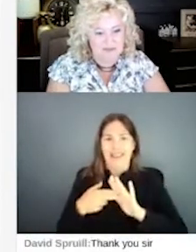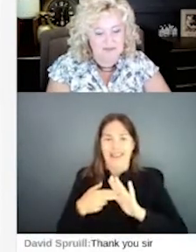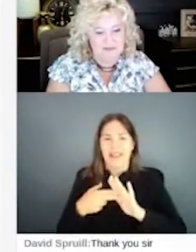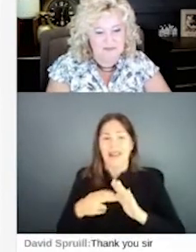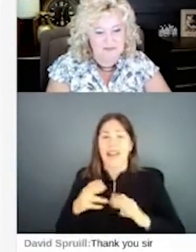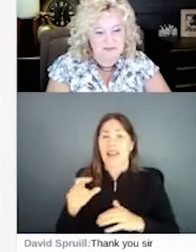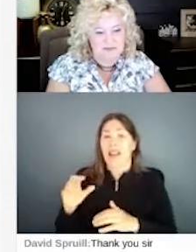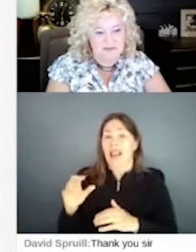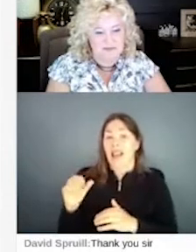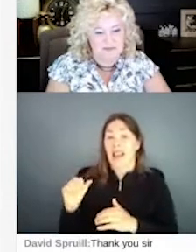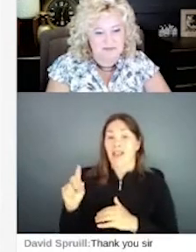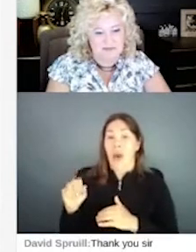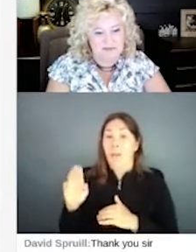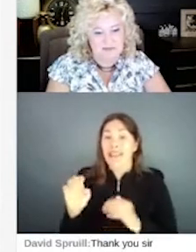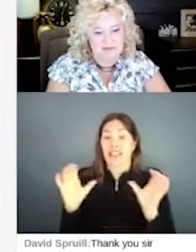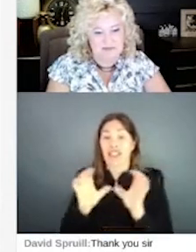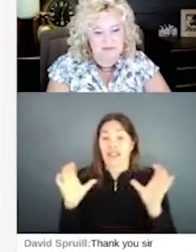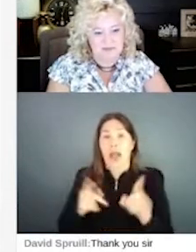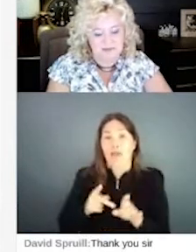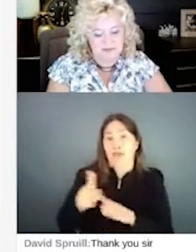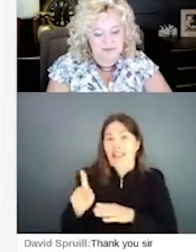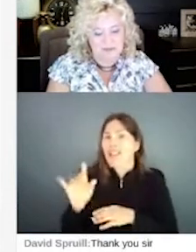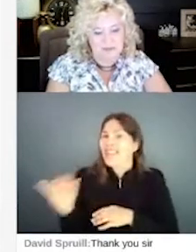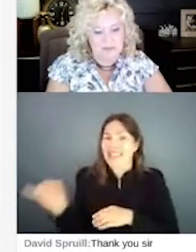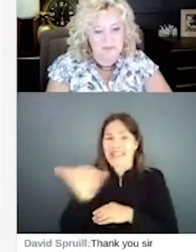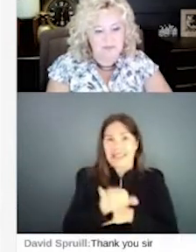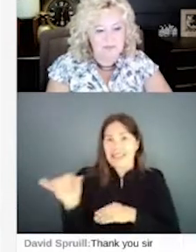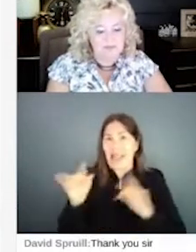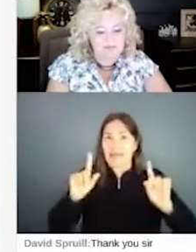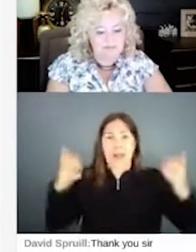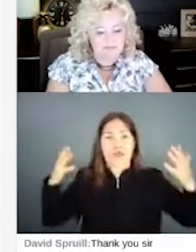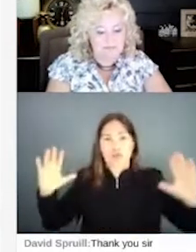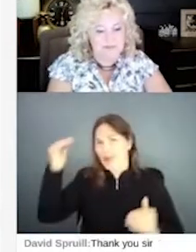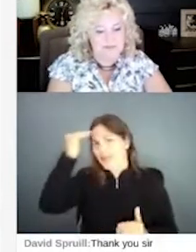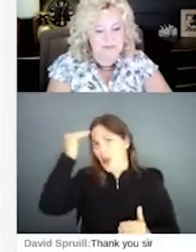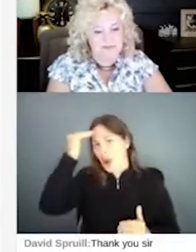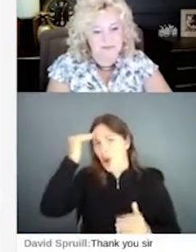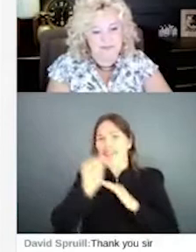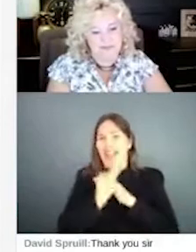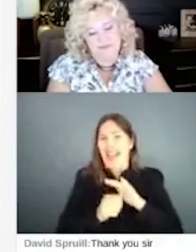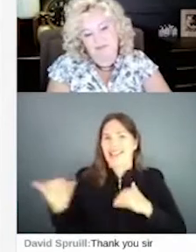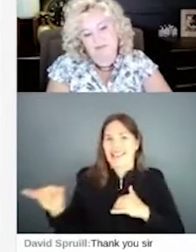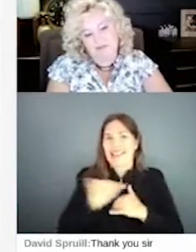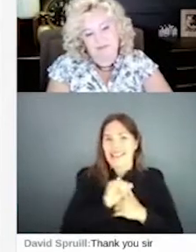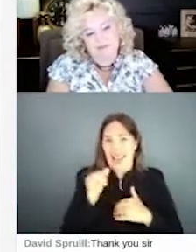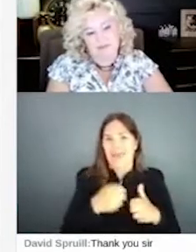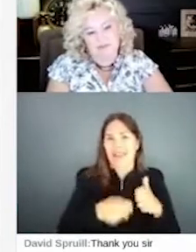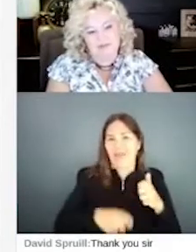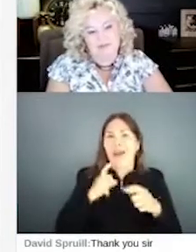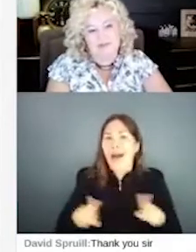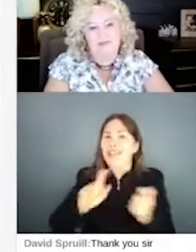Adobe Certified Professional. These are the same exams that you already know. They're under the same difficulty, just under a new